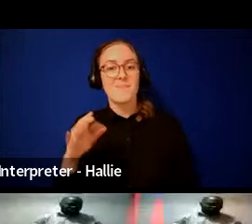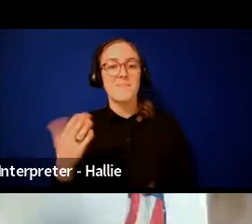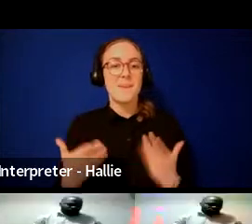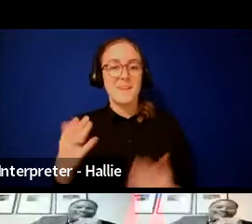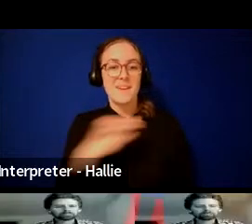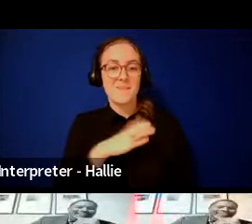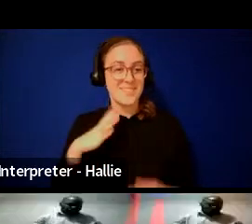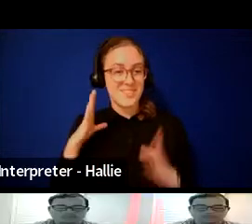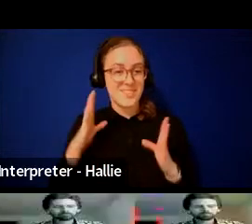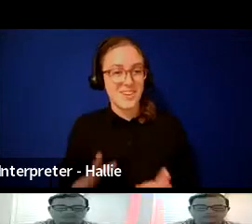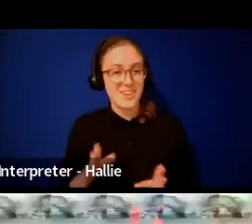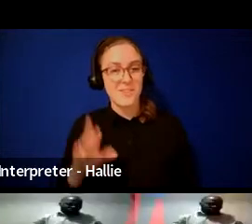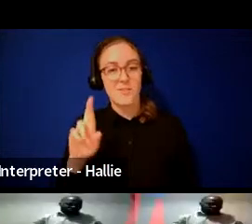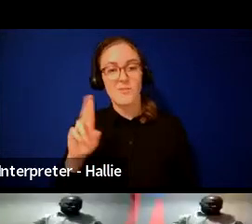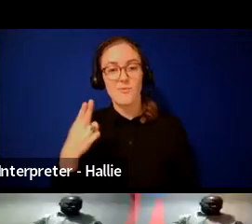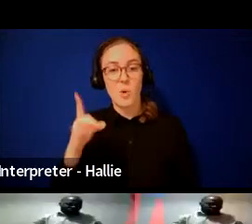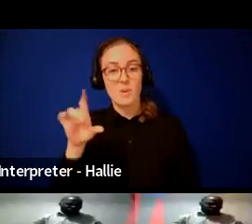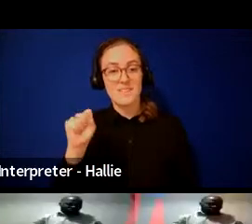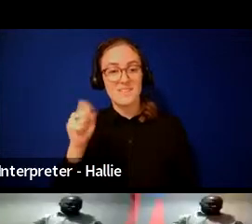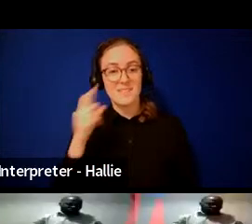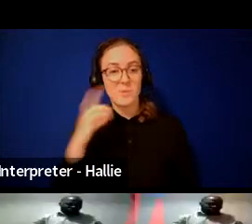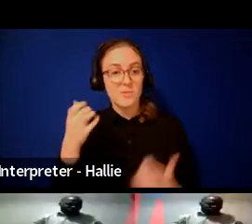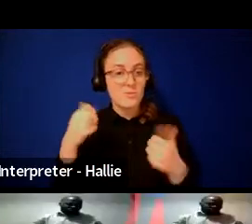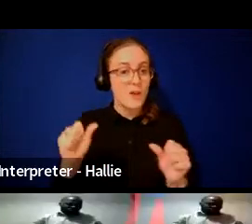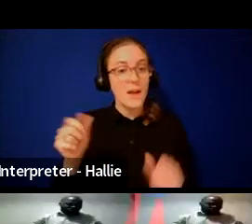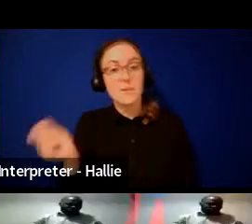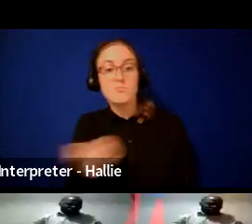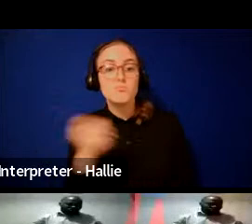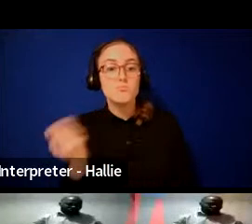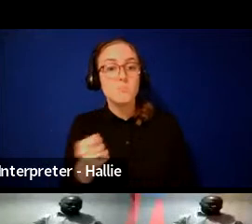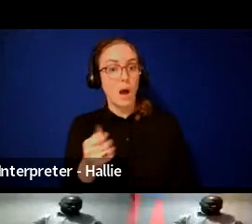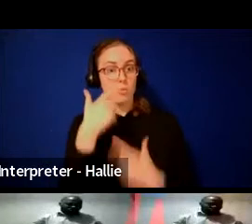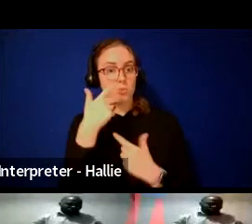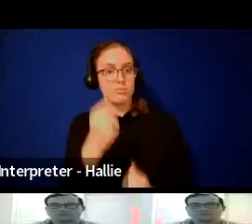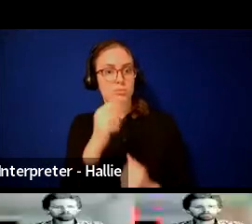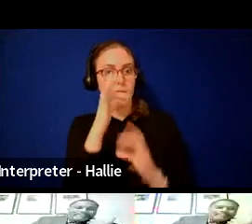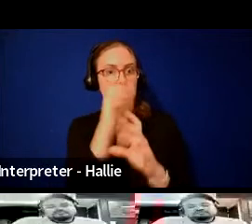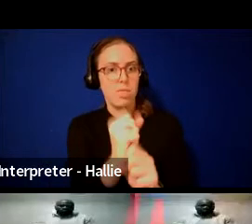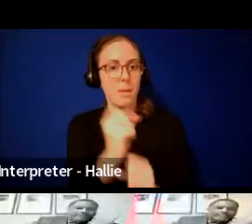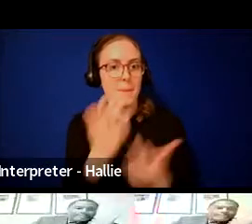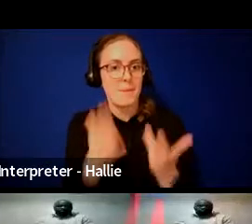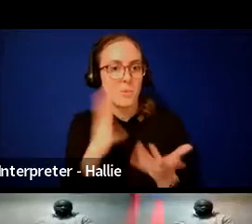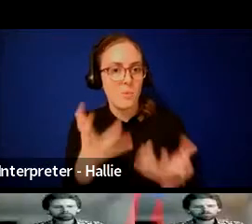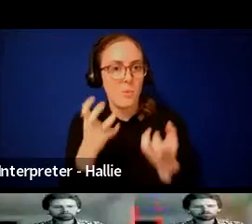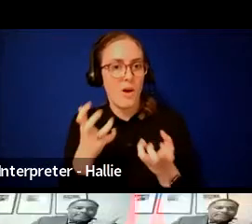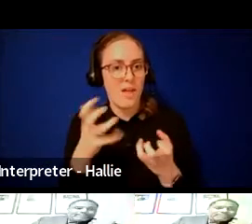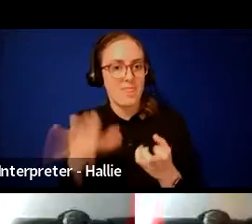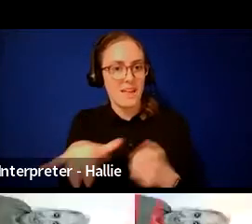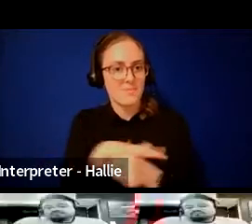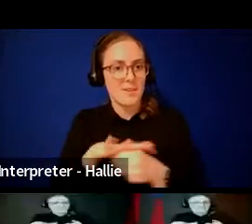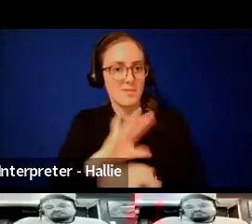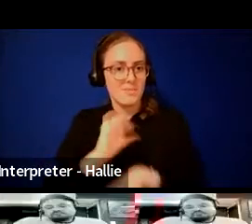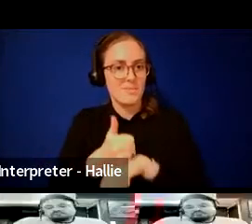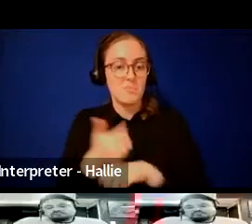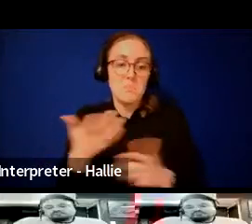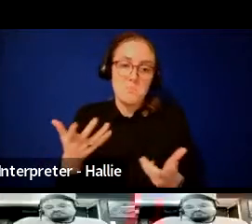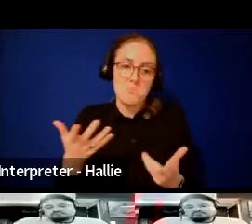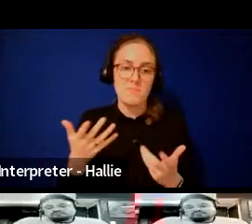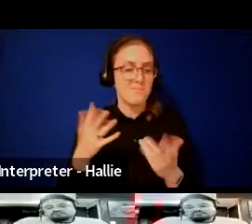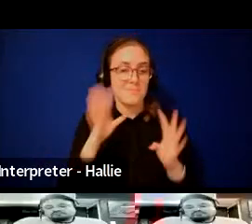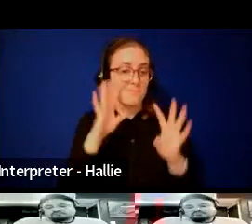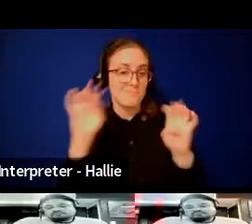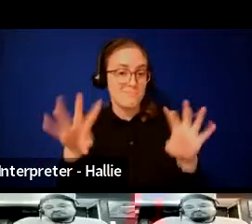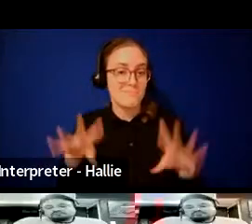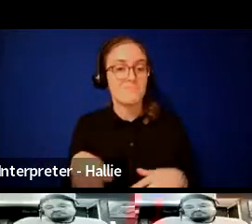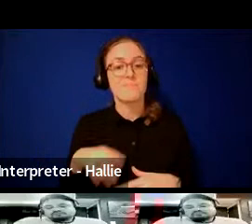Carmel. So you know that's separate funding that wouldn't be a part of that 750,000. And then the second prong